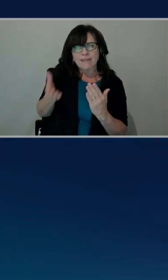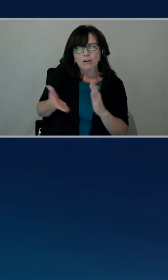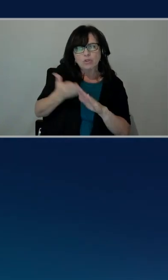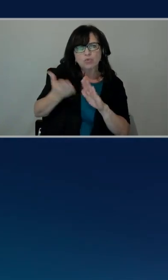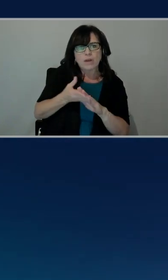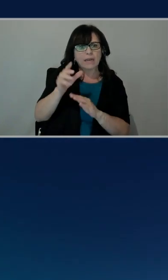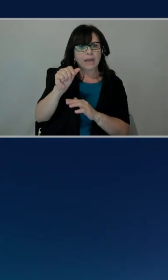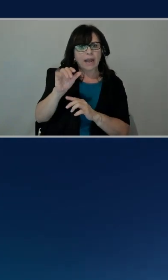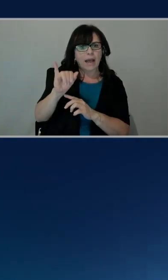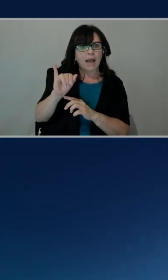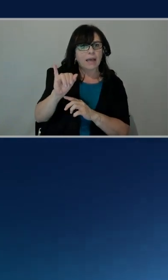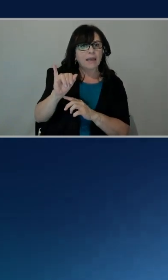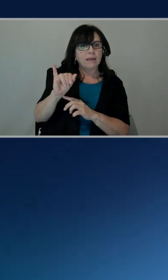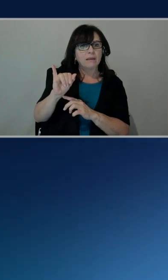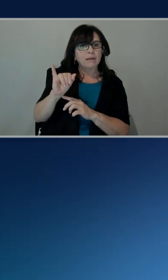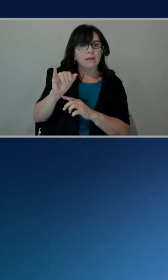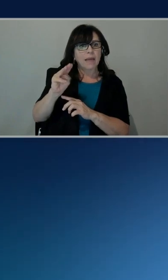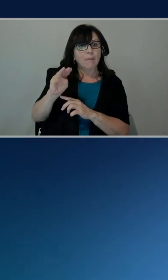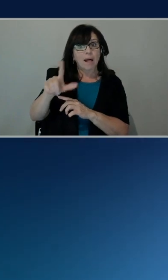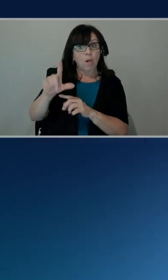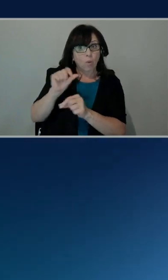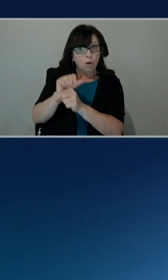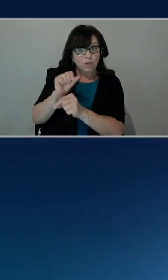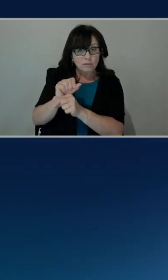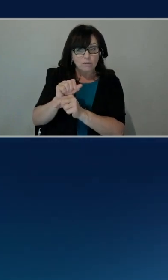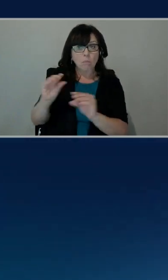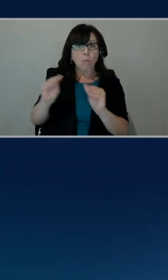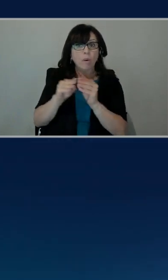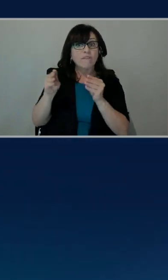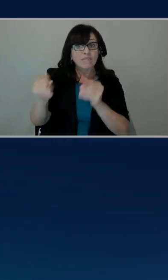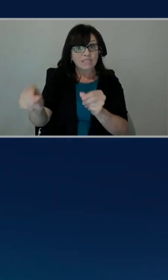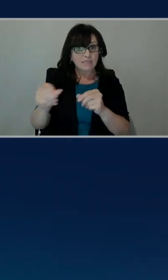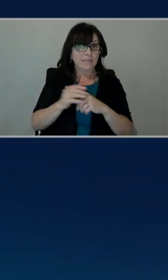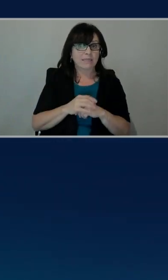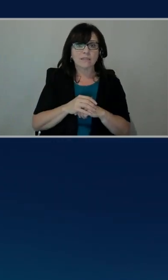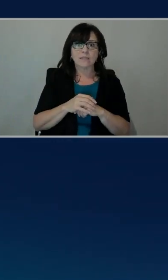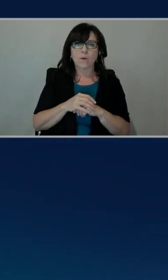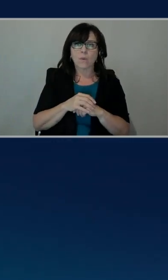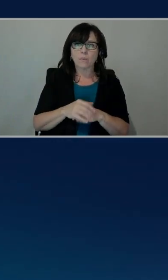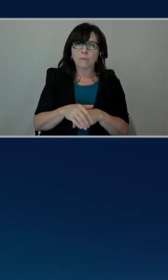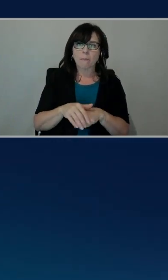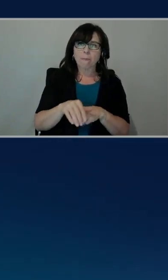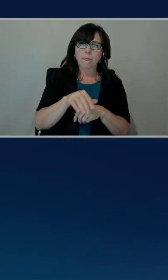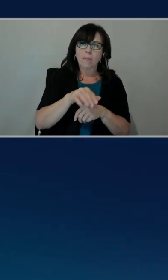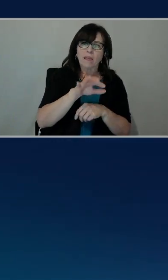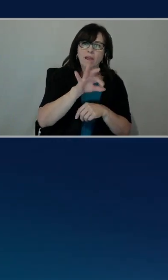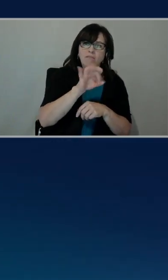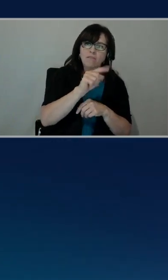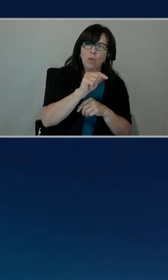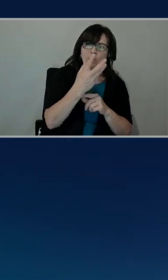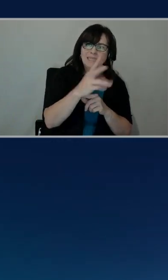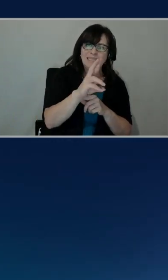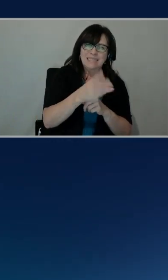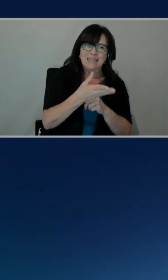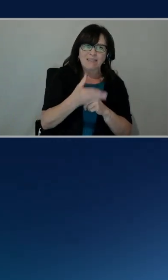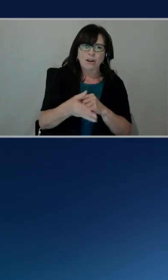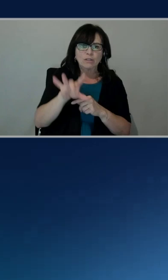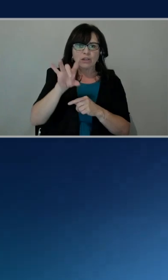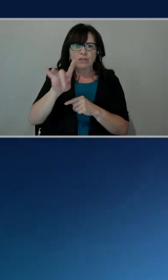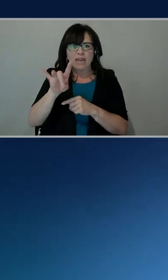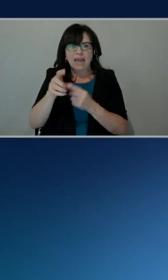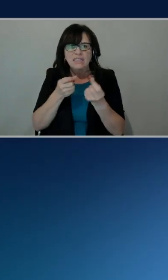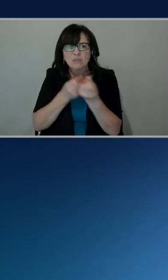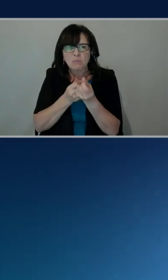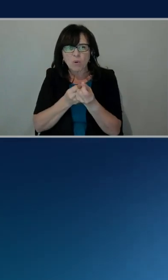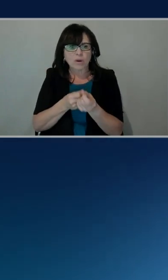ML workloads efficiently. So bfloat 16 is an example. There's int8 support in there, FP 16.